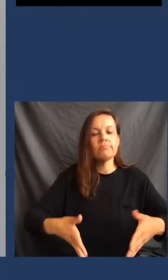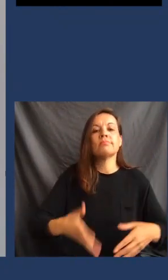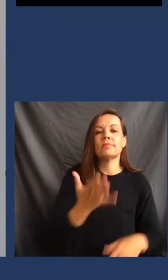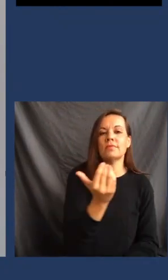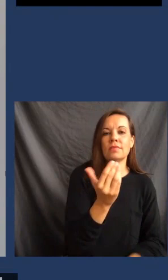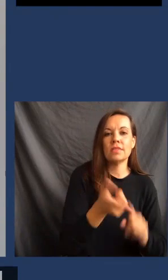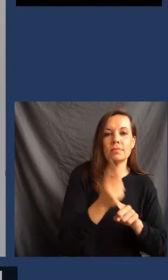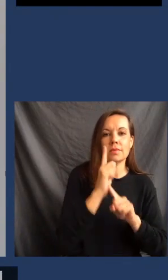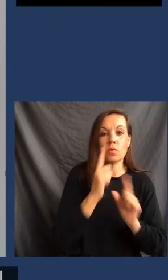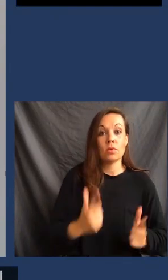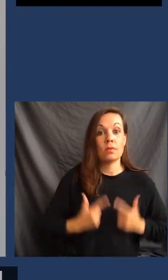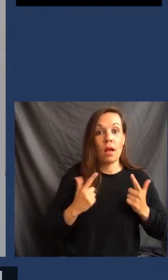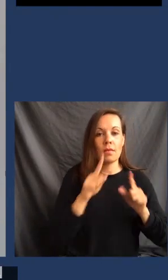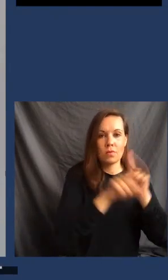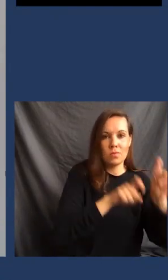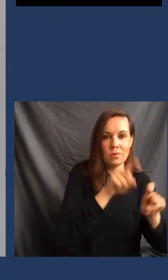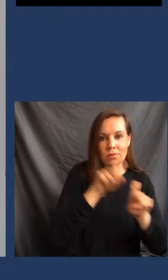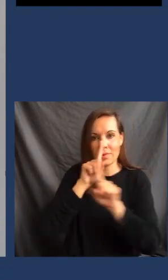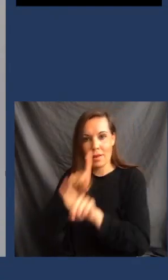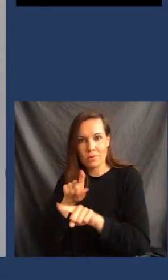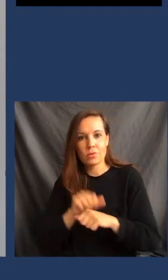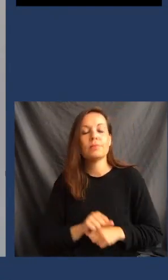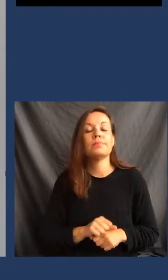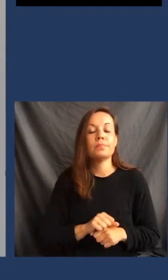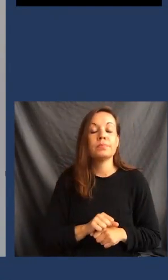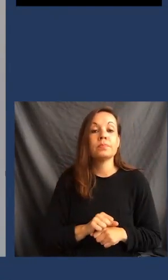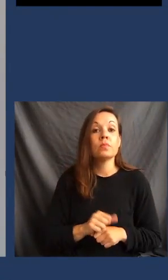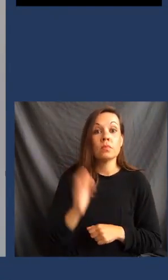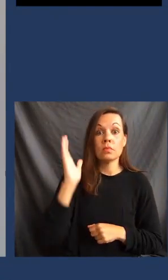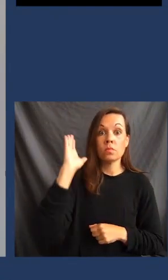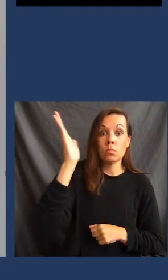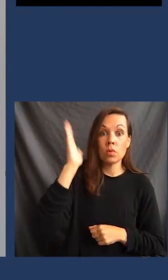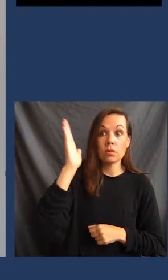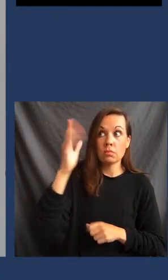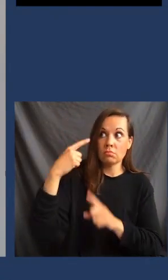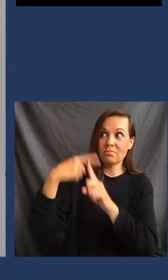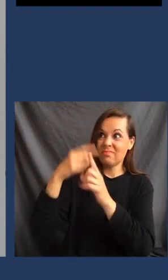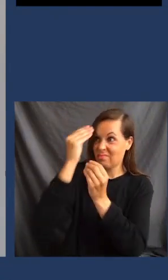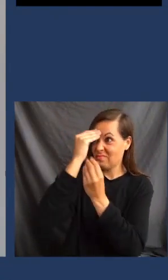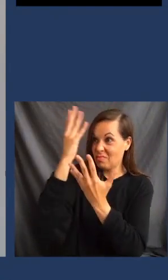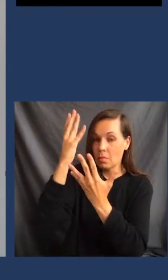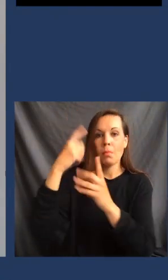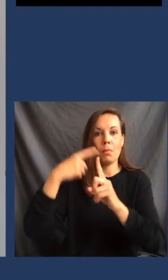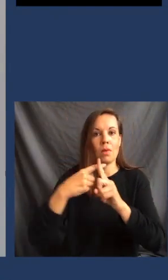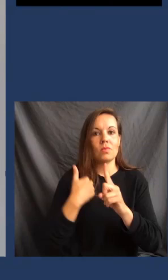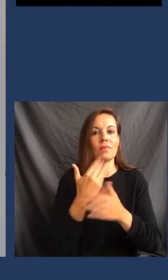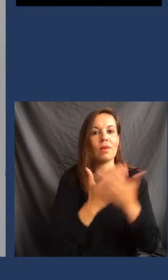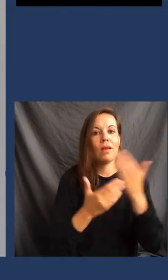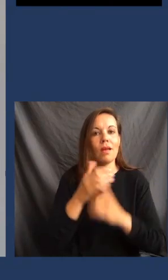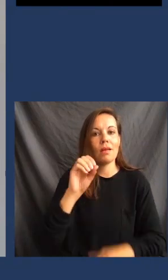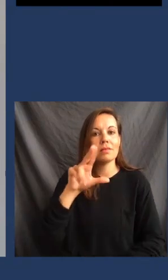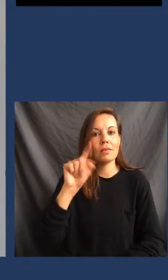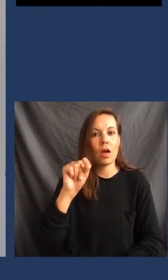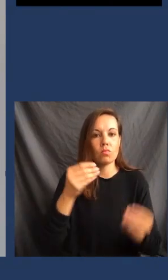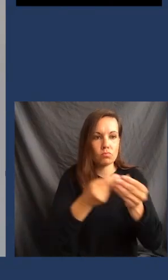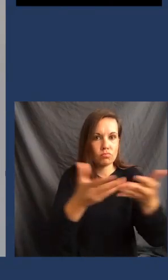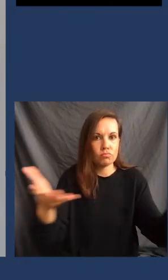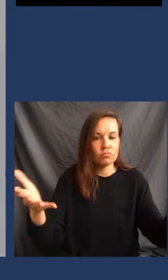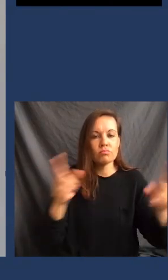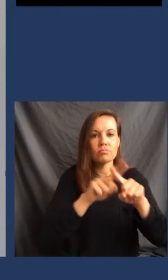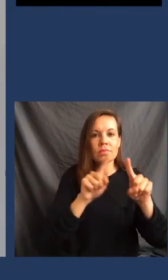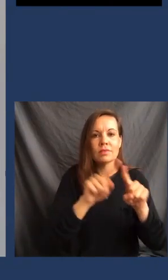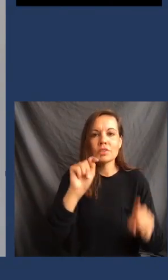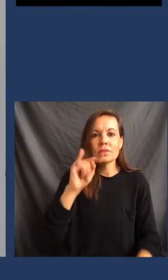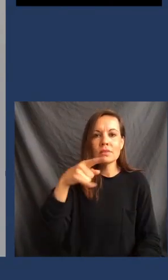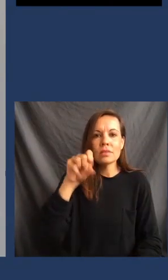about 15 minutes of live Q&A. In addition to this presentation, we've created a handout with all kinds of great tips for